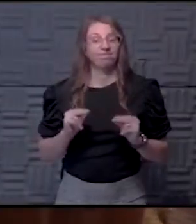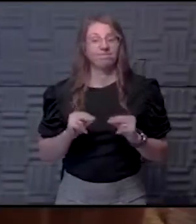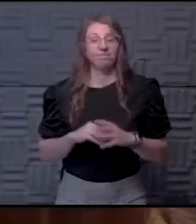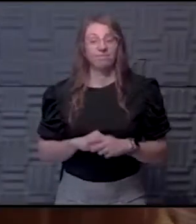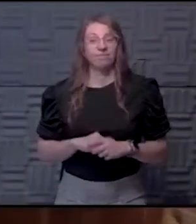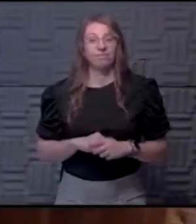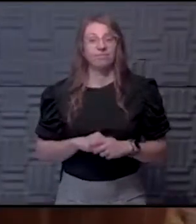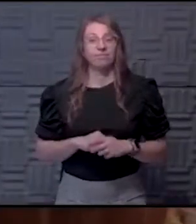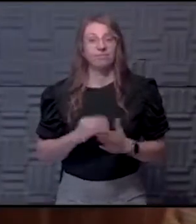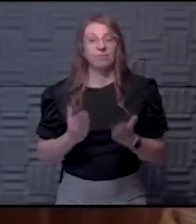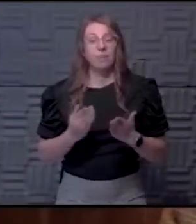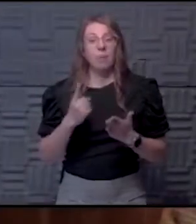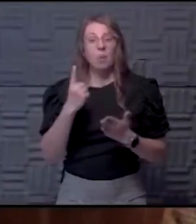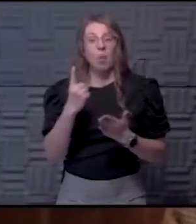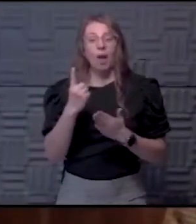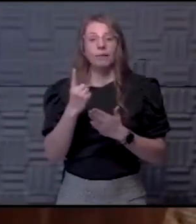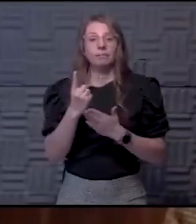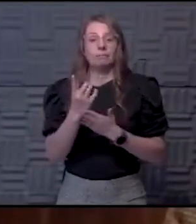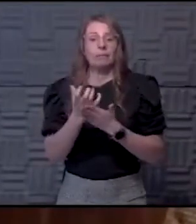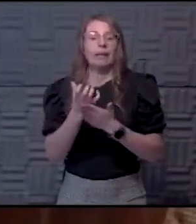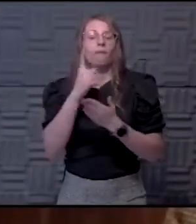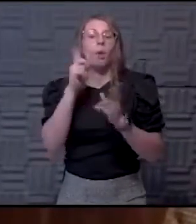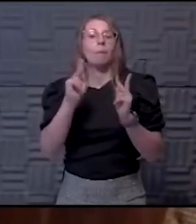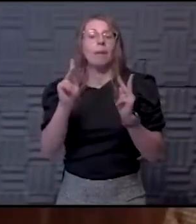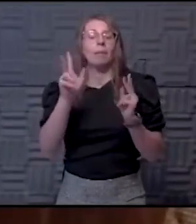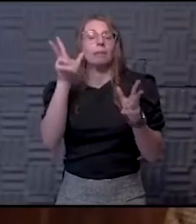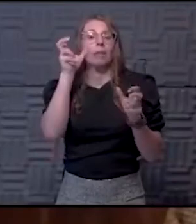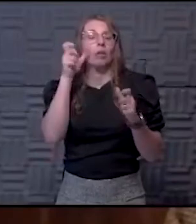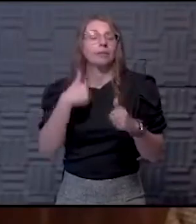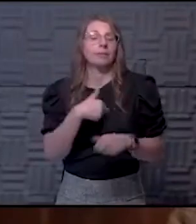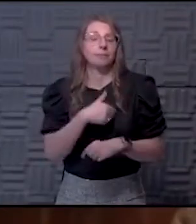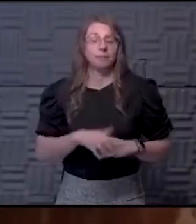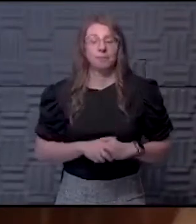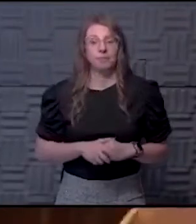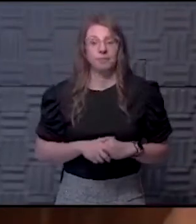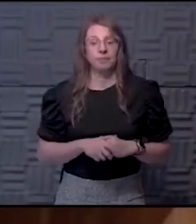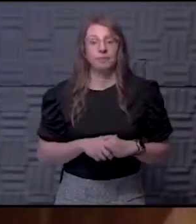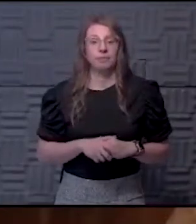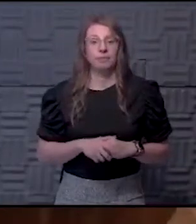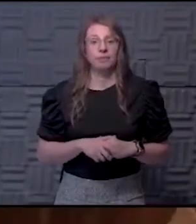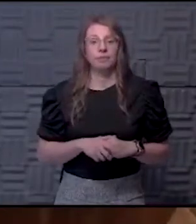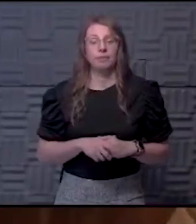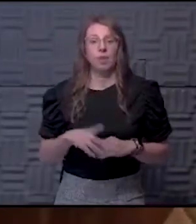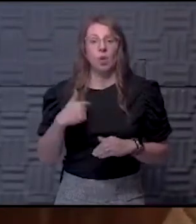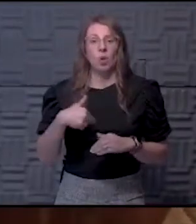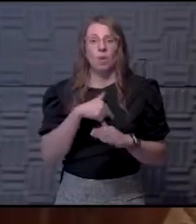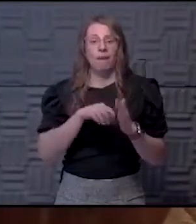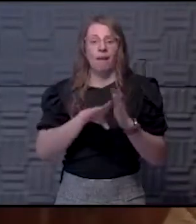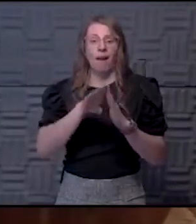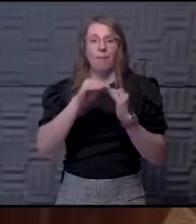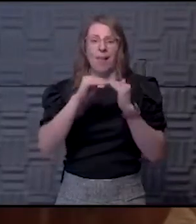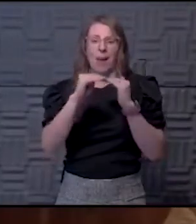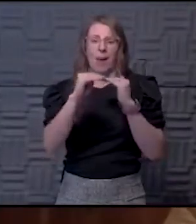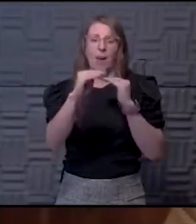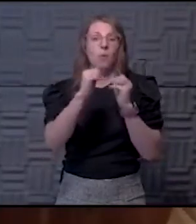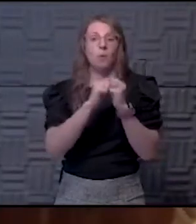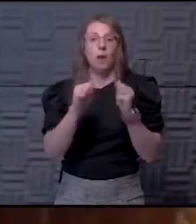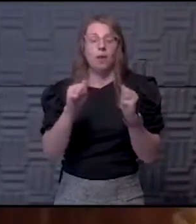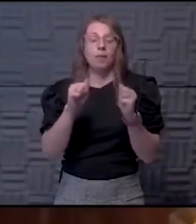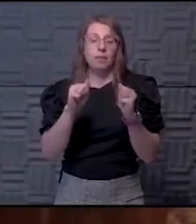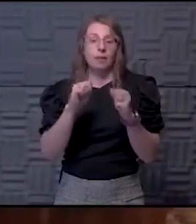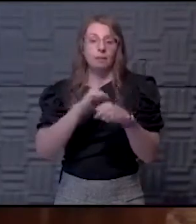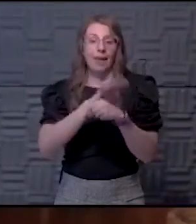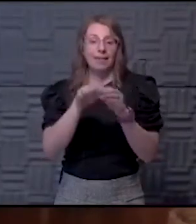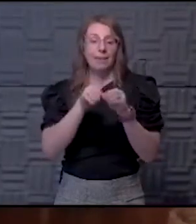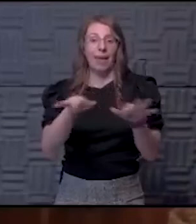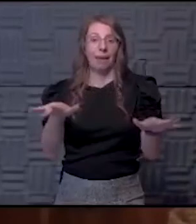the one plea for people that can hear us. We are at a high plateau right now with the pandemic, and many